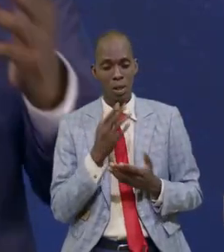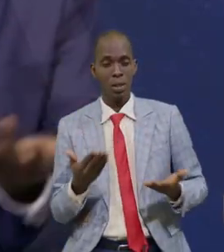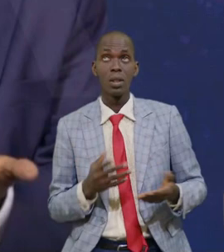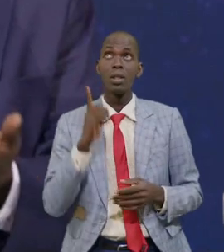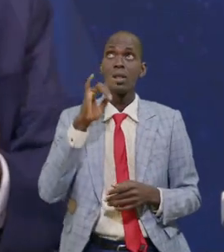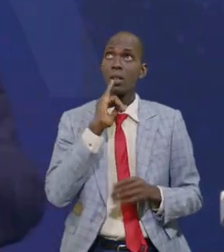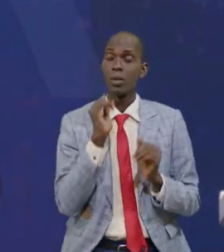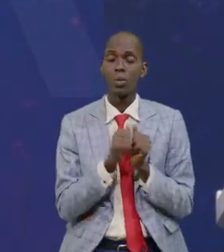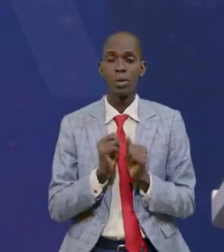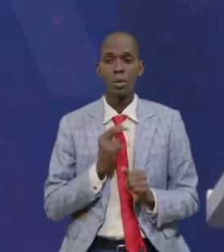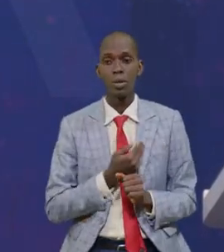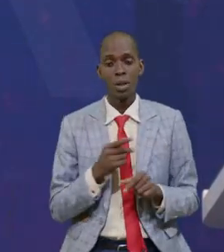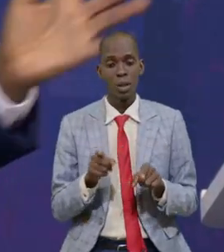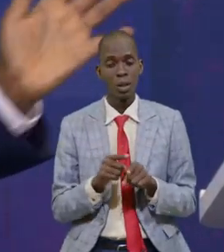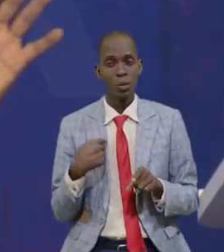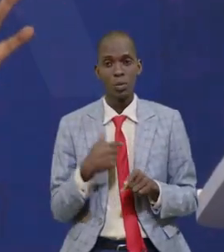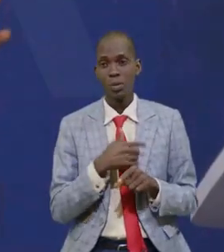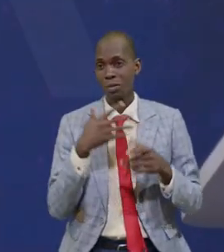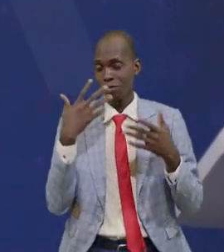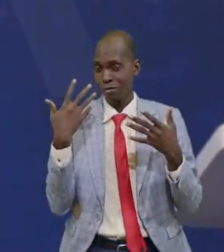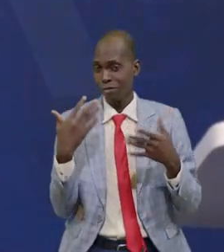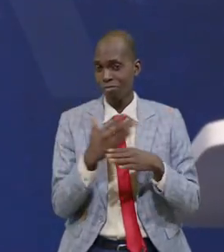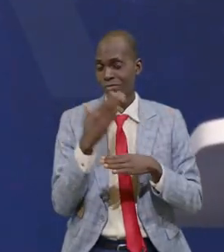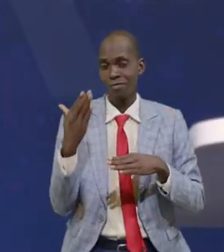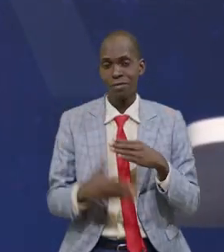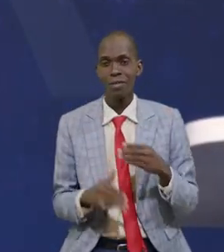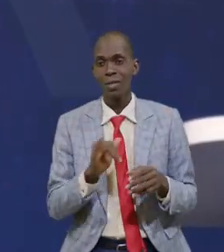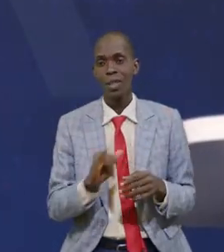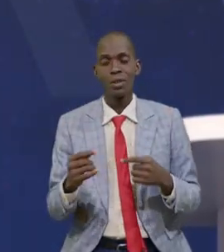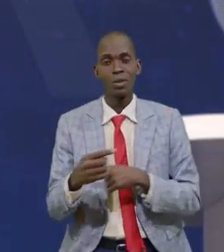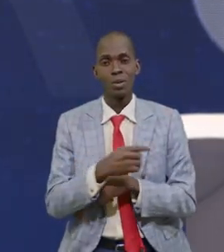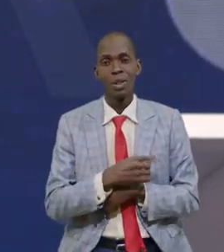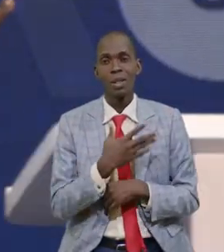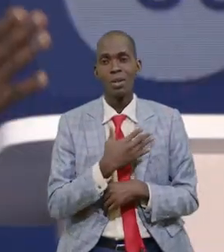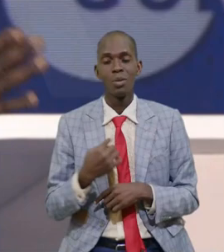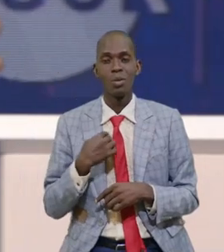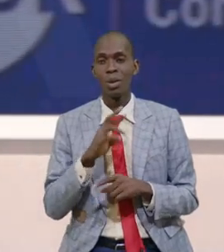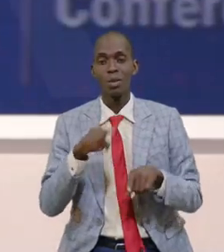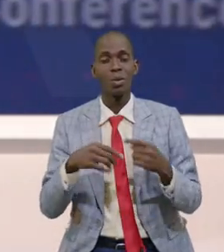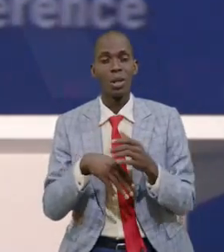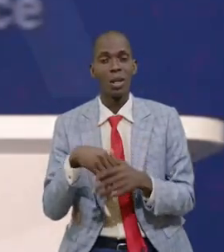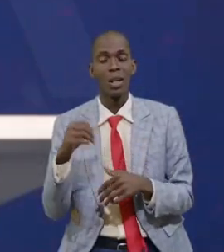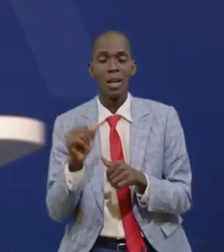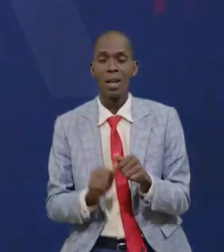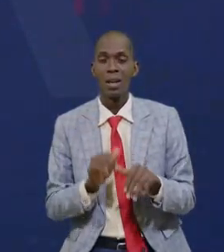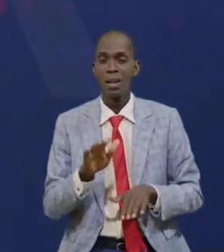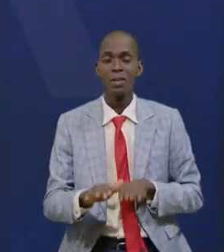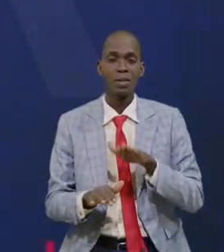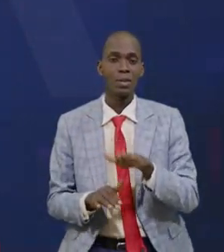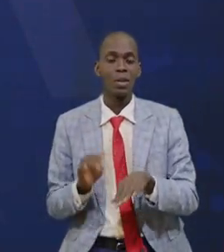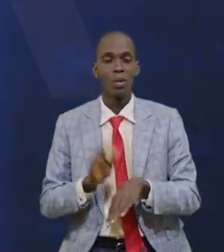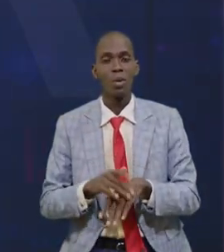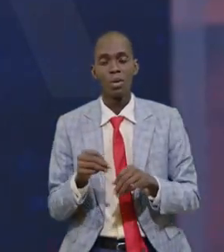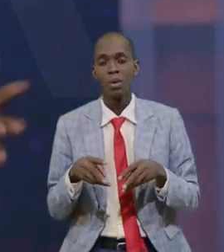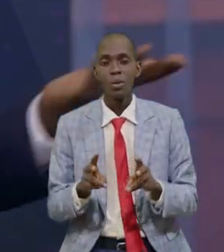as we're finishing, we're concluding today, and we're going out, every step of your way, every